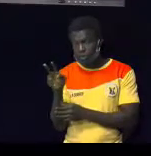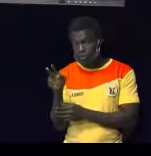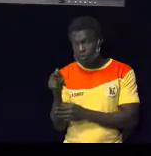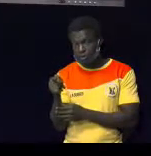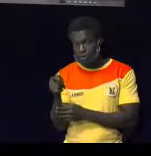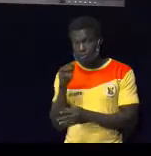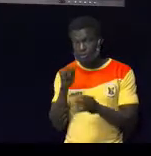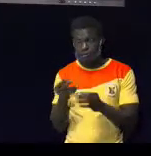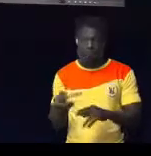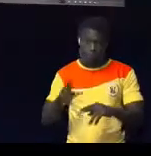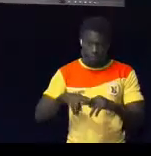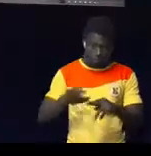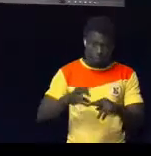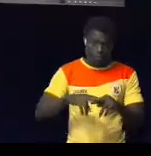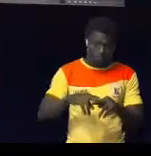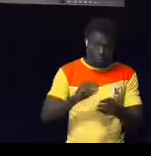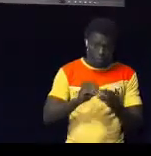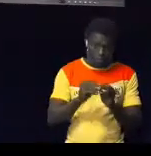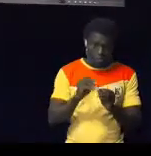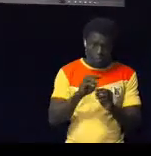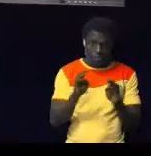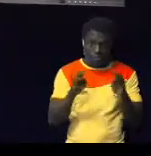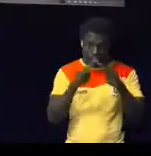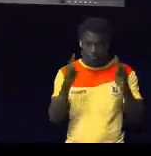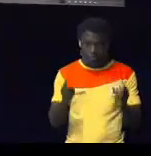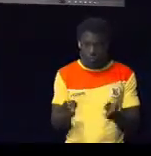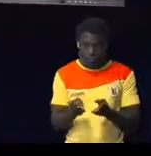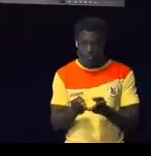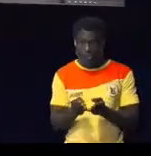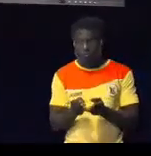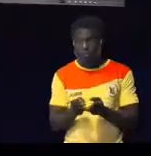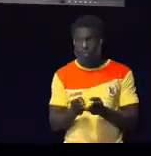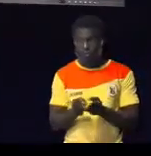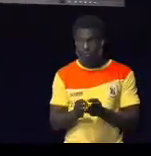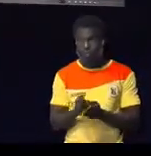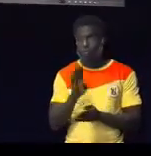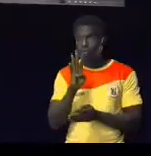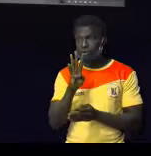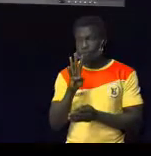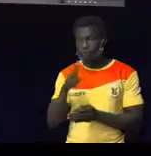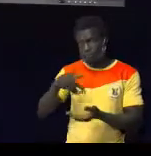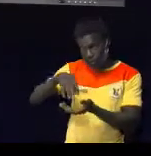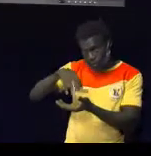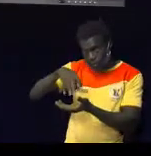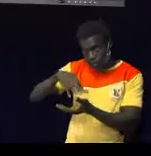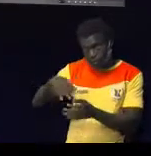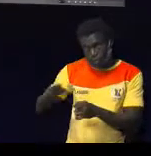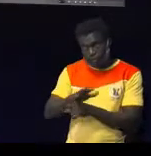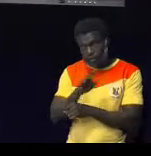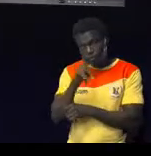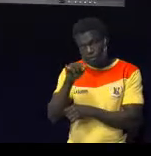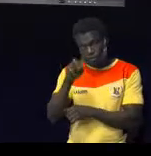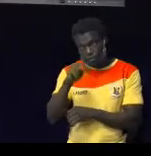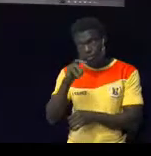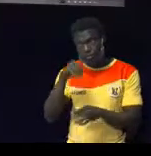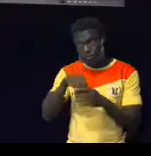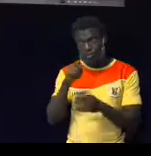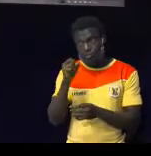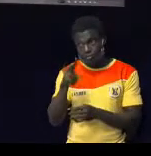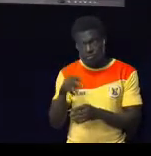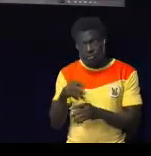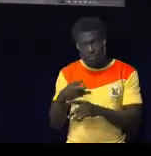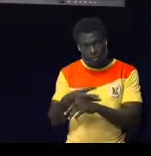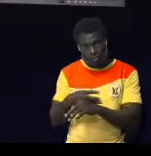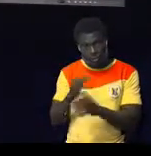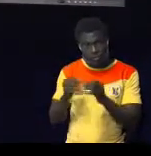we increase the number of boxes, will the mass increase? 4 taps fill a tank in 12 minutes. If we now increase the number of taps to